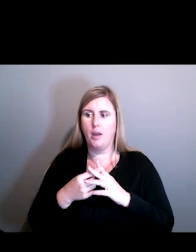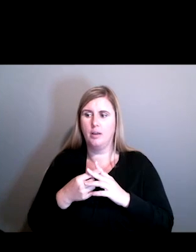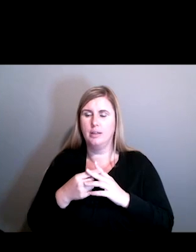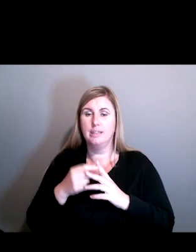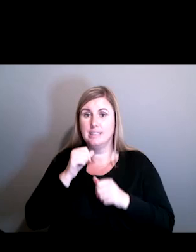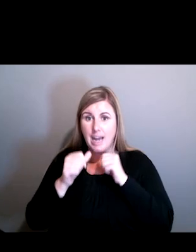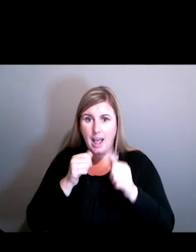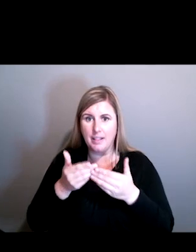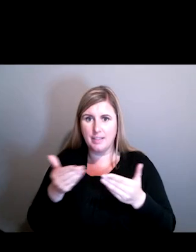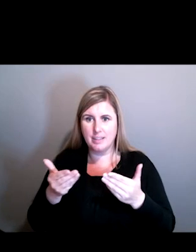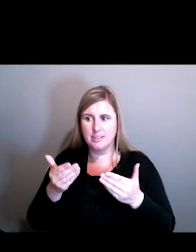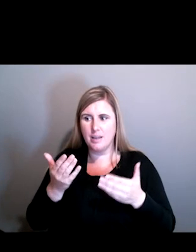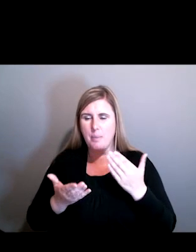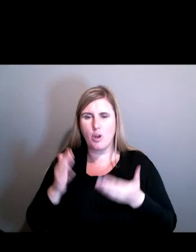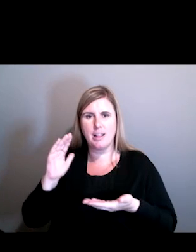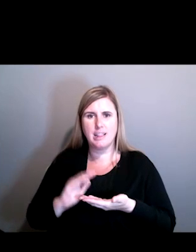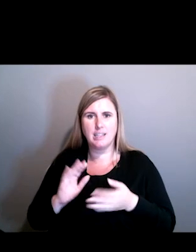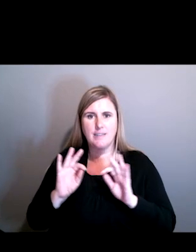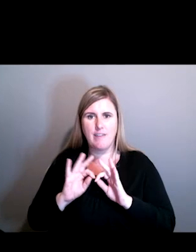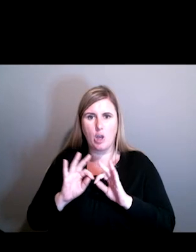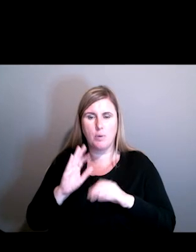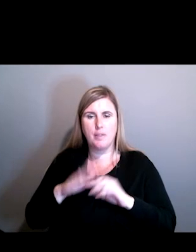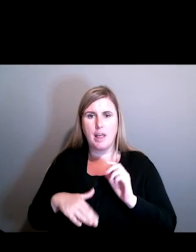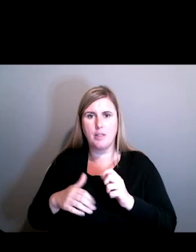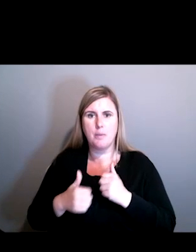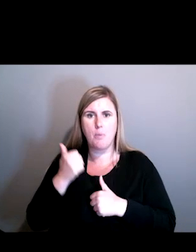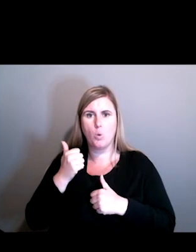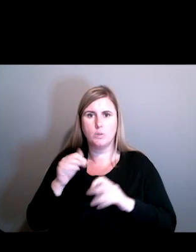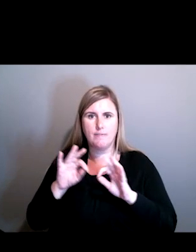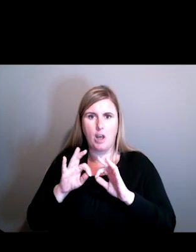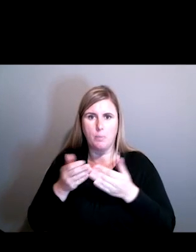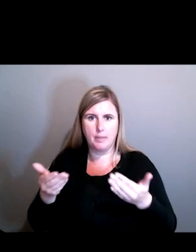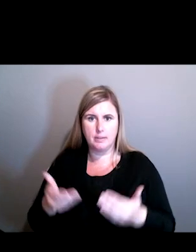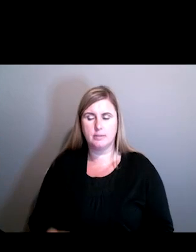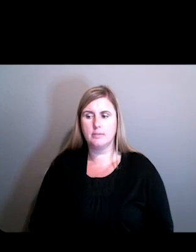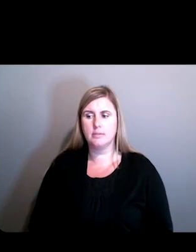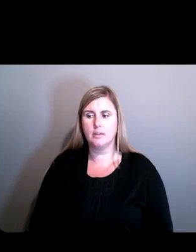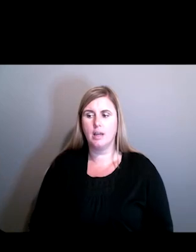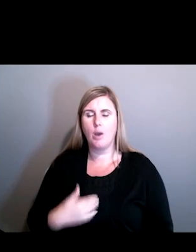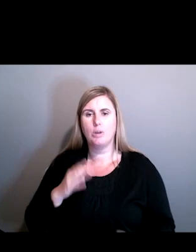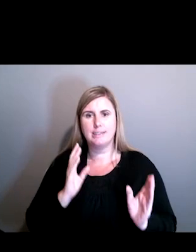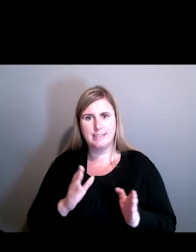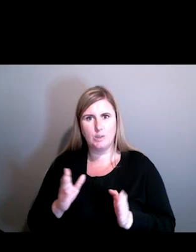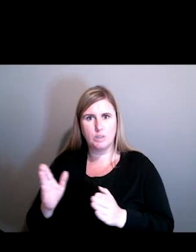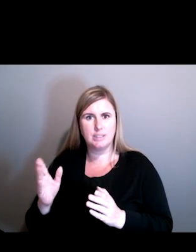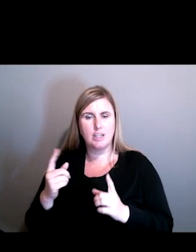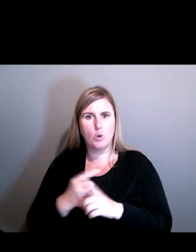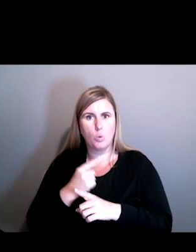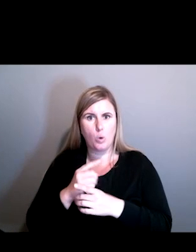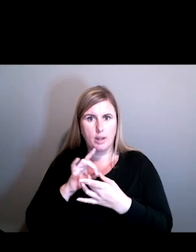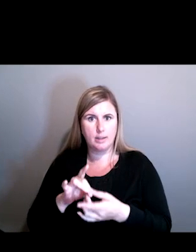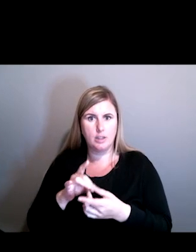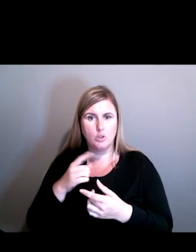denying things maybe that are less valuable than the most valuable things, and we sequence it accordingly. So we